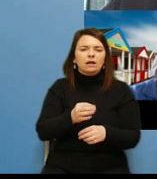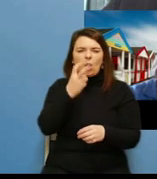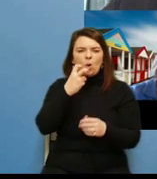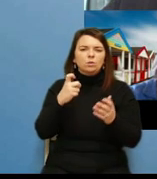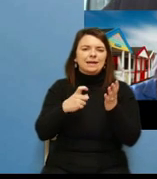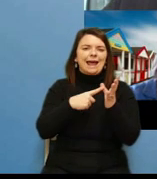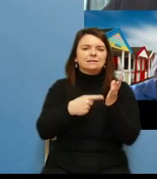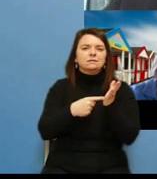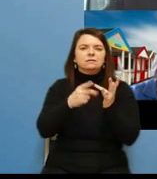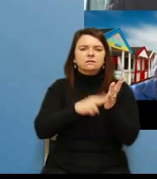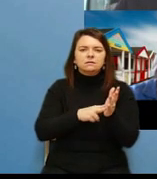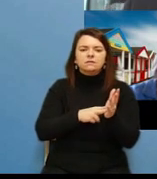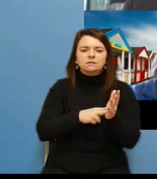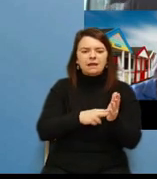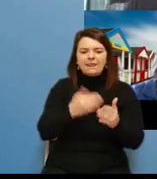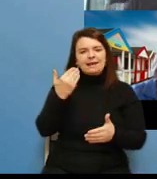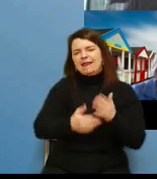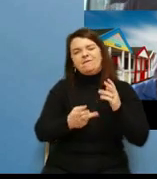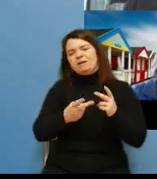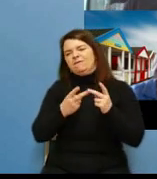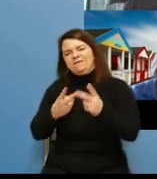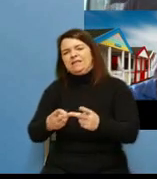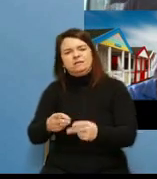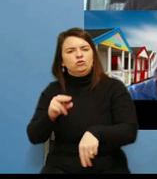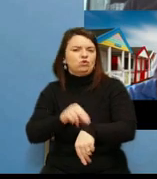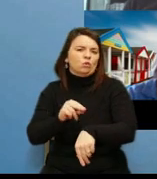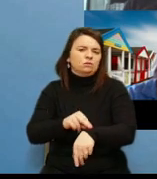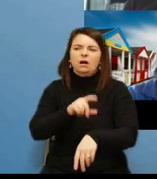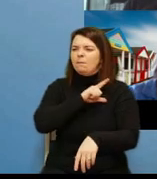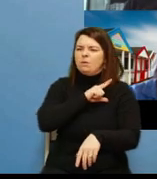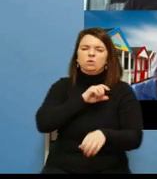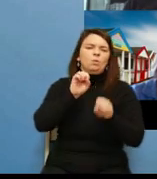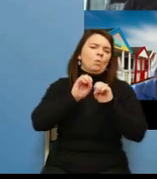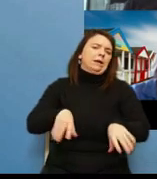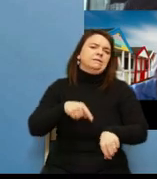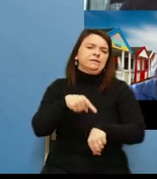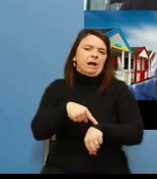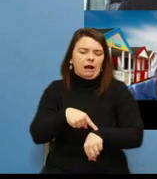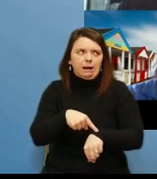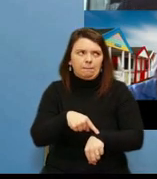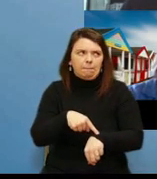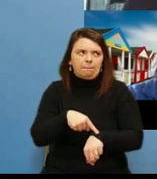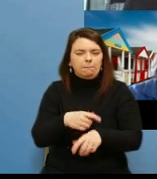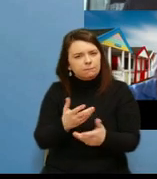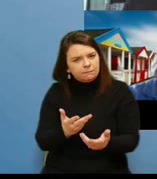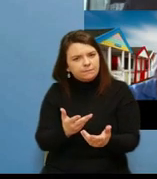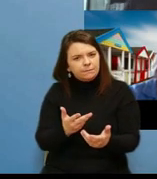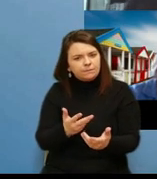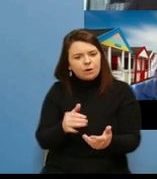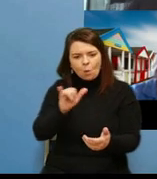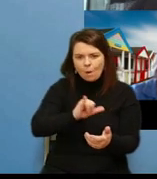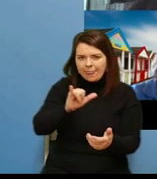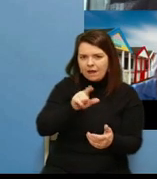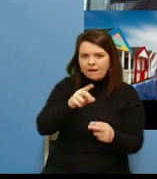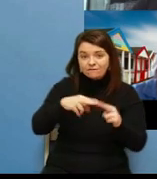local, old cat and life sites that I'm on, people are rampaging about how they never bother to go to the GP because it's just a